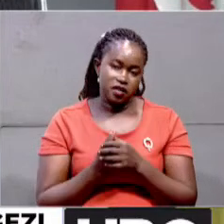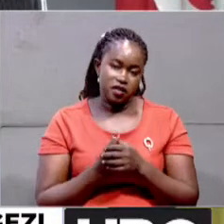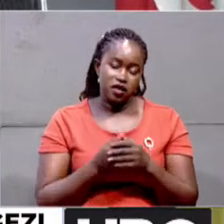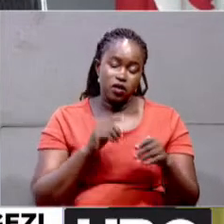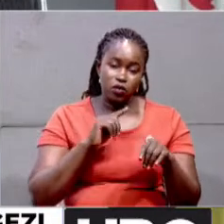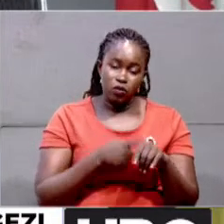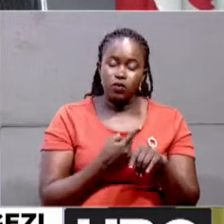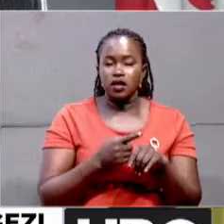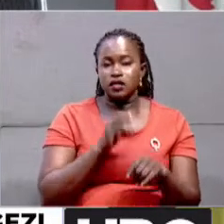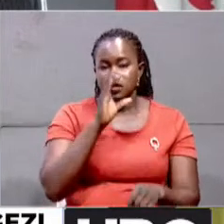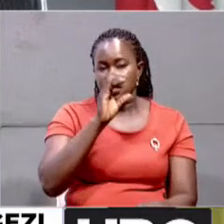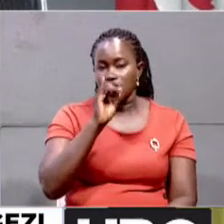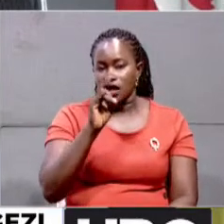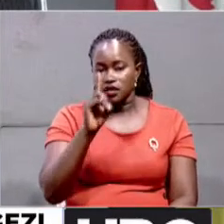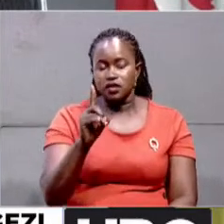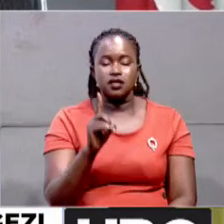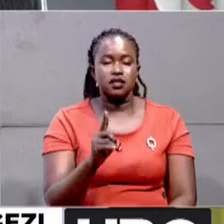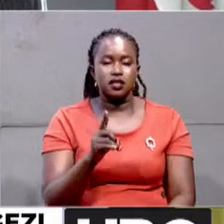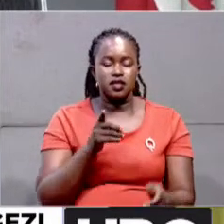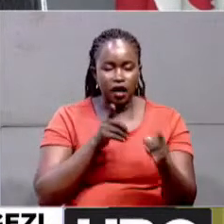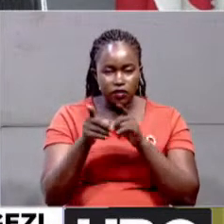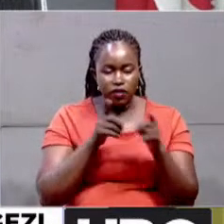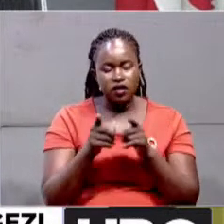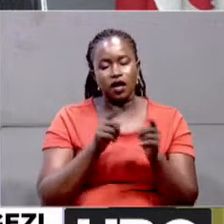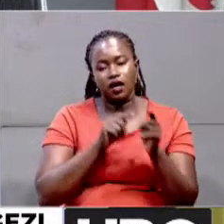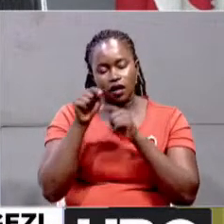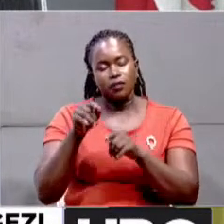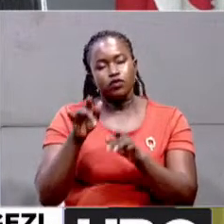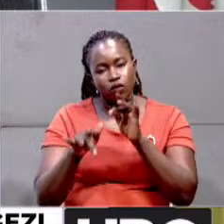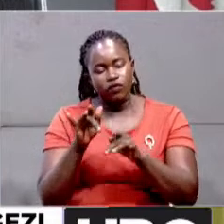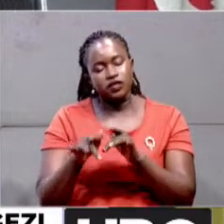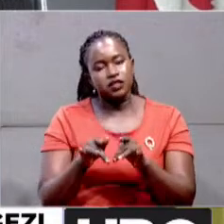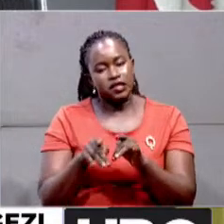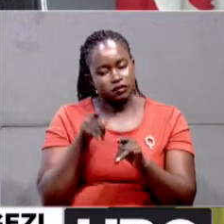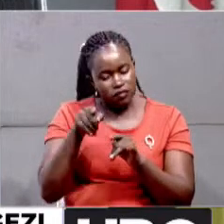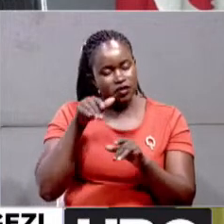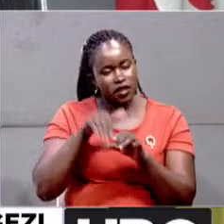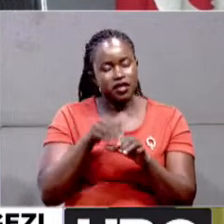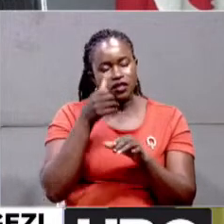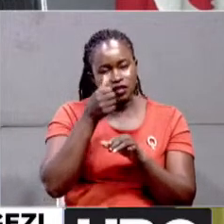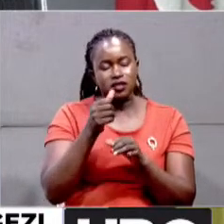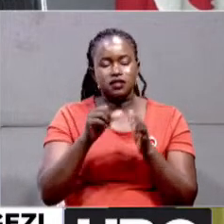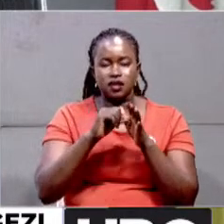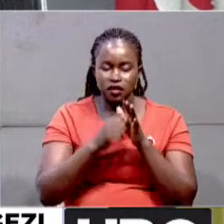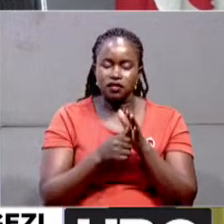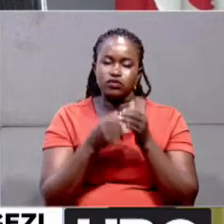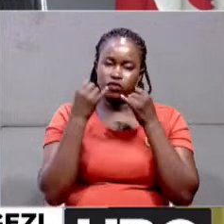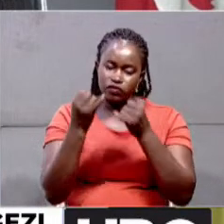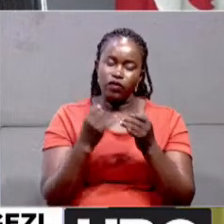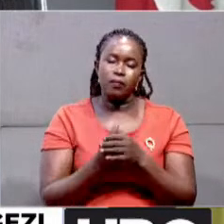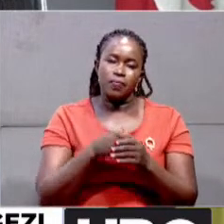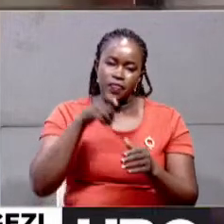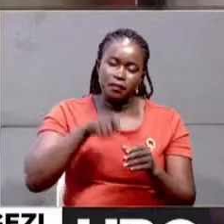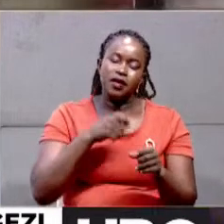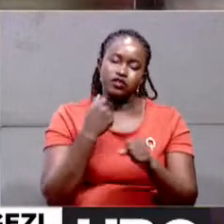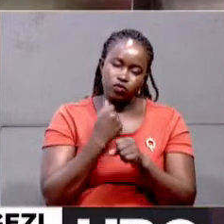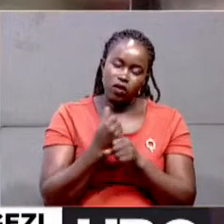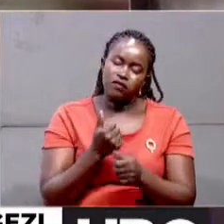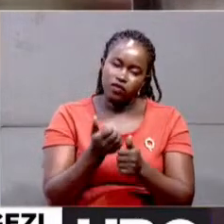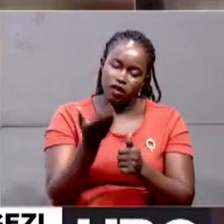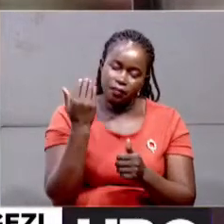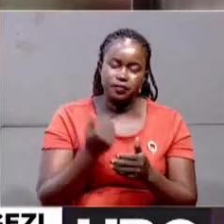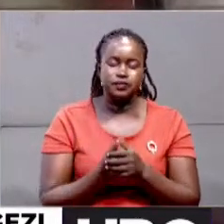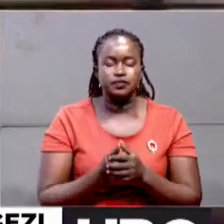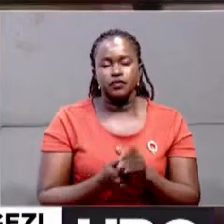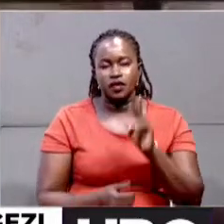came into office, those are one of the six cases that we told him we must work on. The